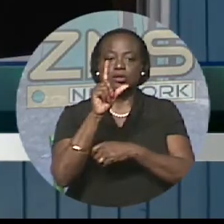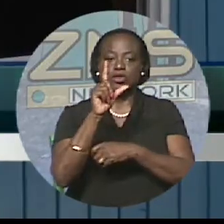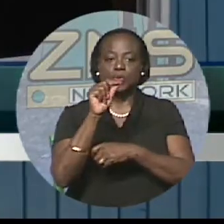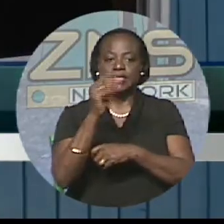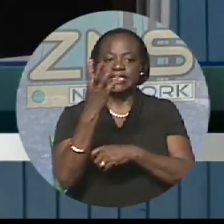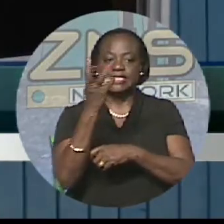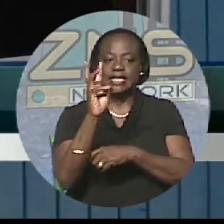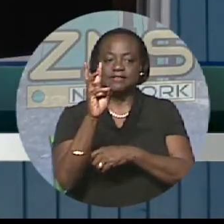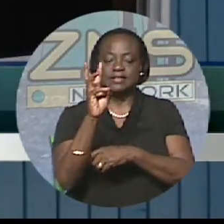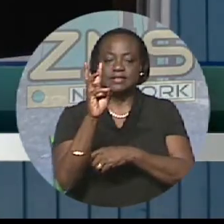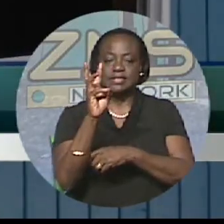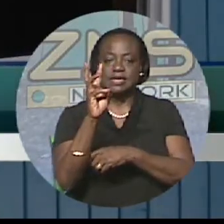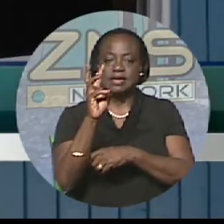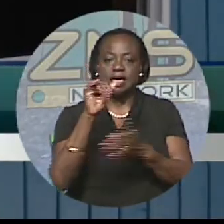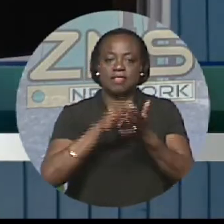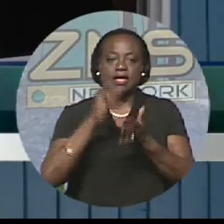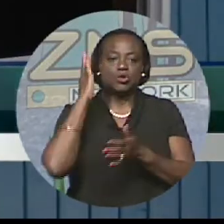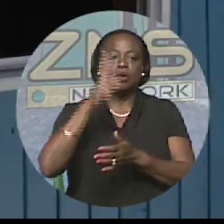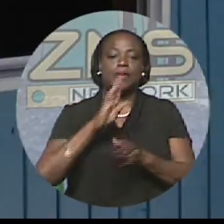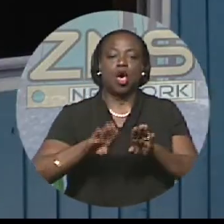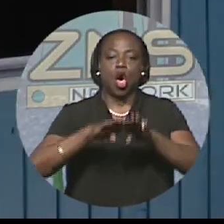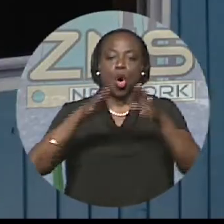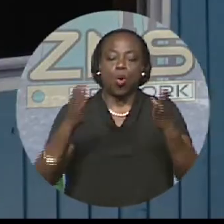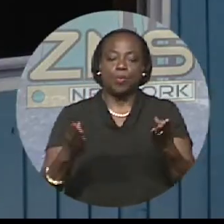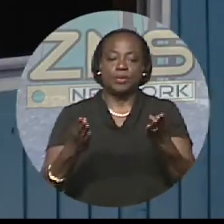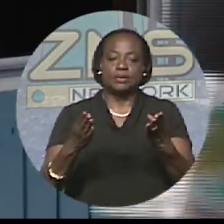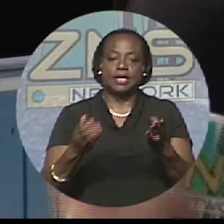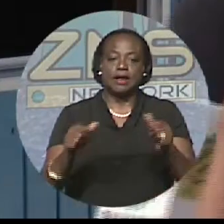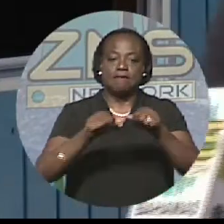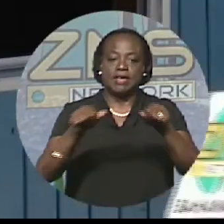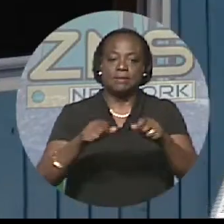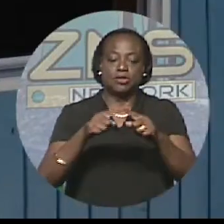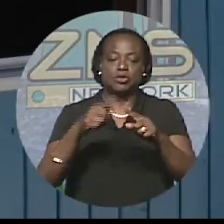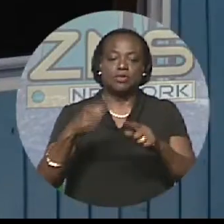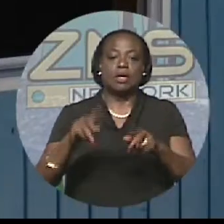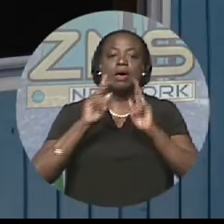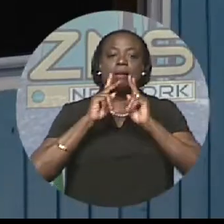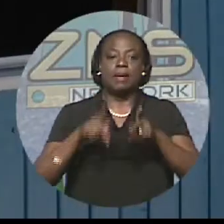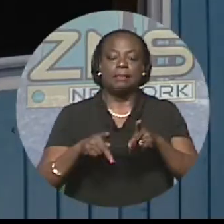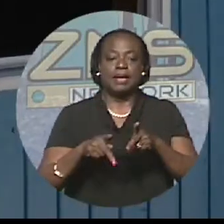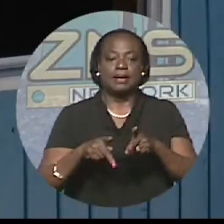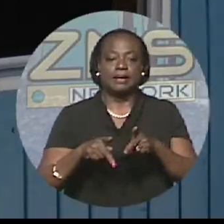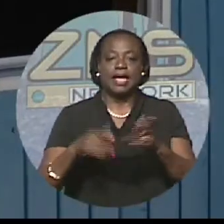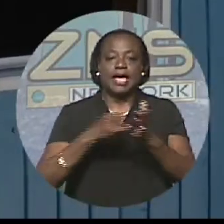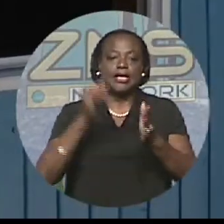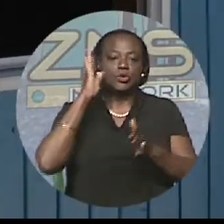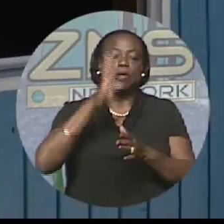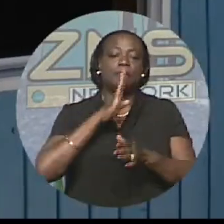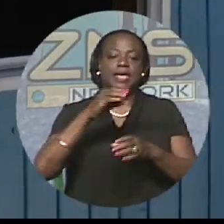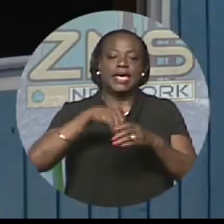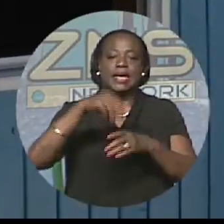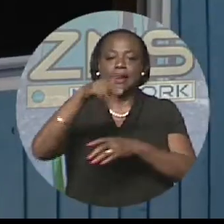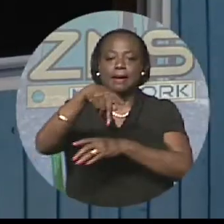2017, we can have that opened and available to the public. What's the location for the hospital? That's Palmetto Point.